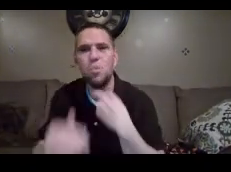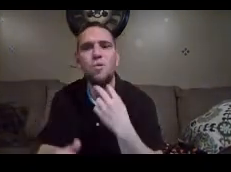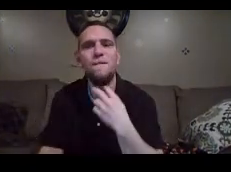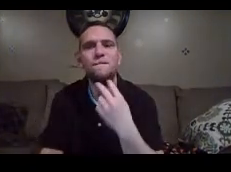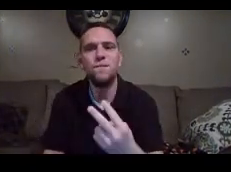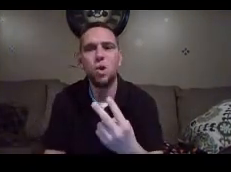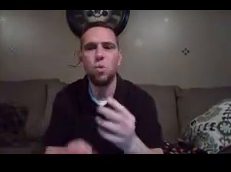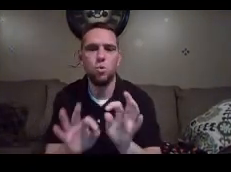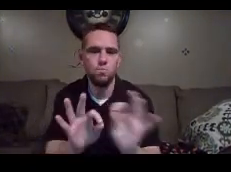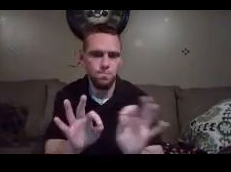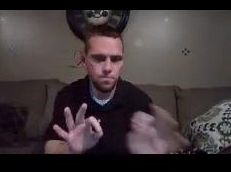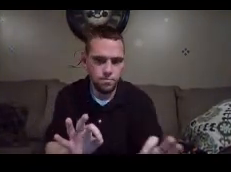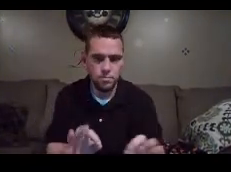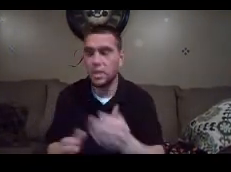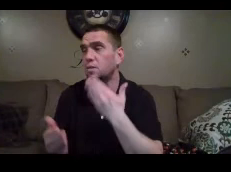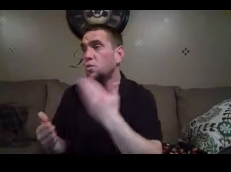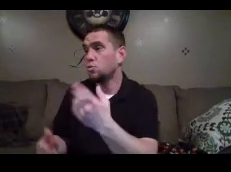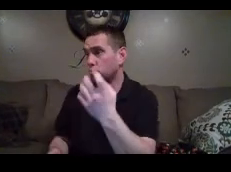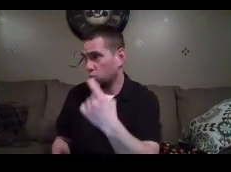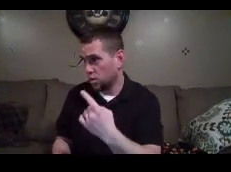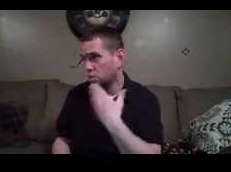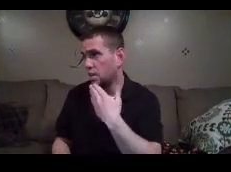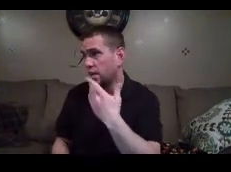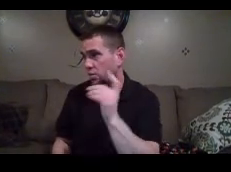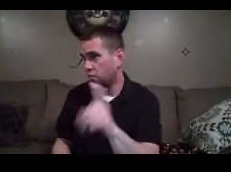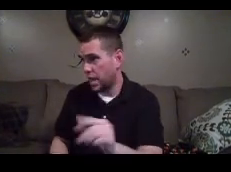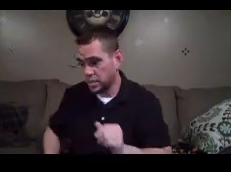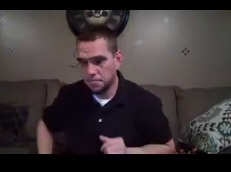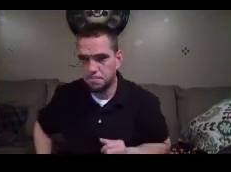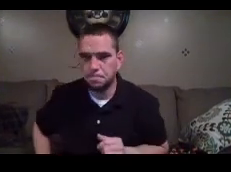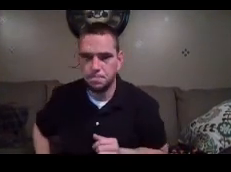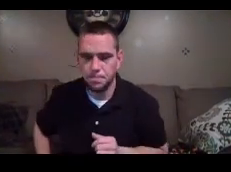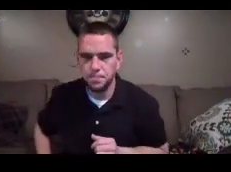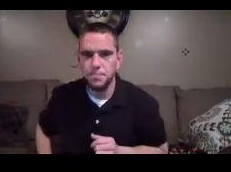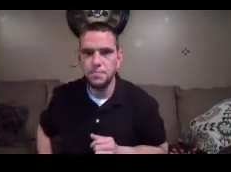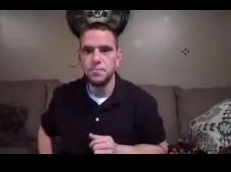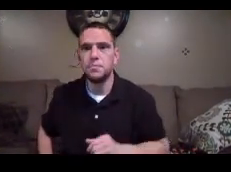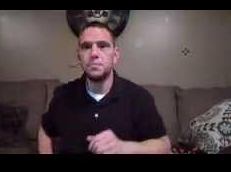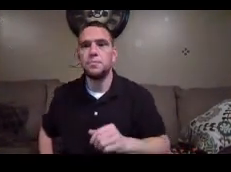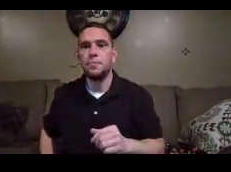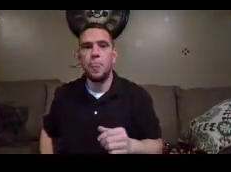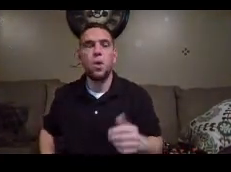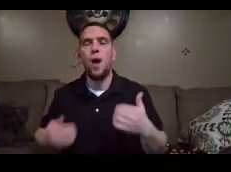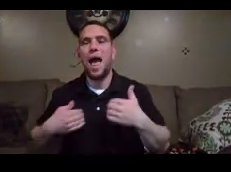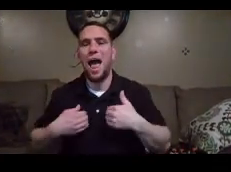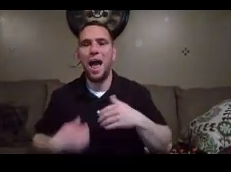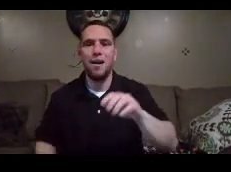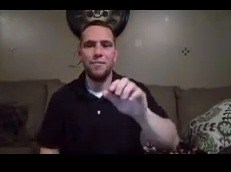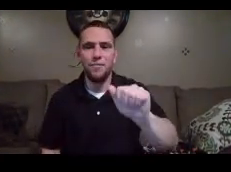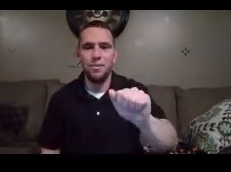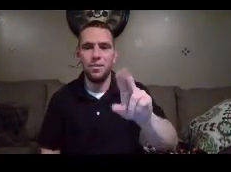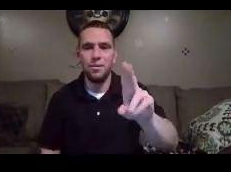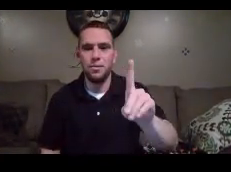That's a great question. Thank you for asking that. So there is something called audio descriptions, which